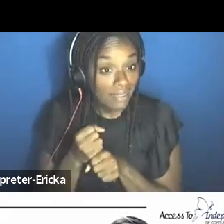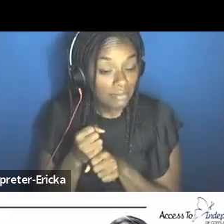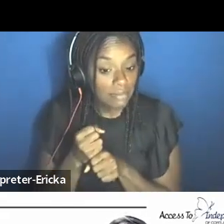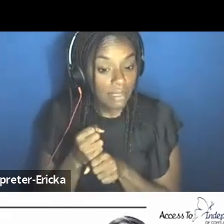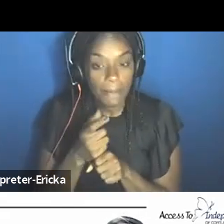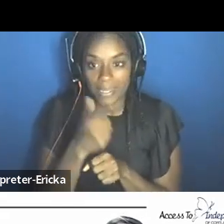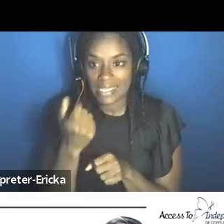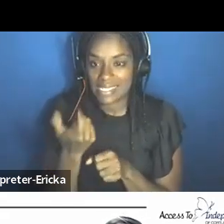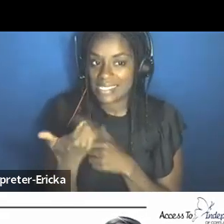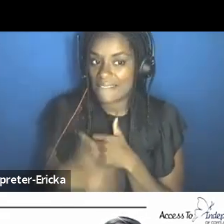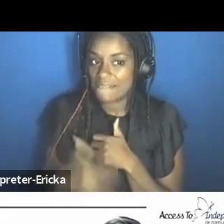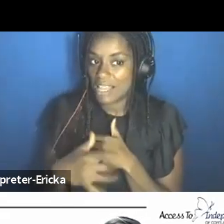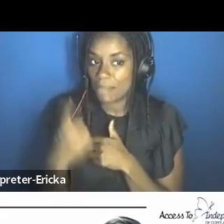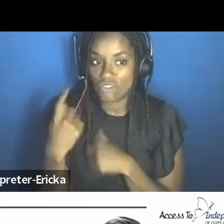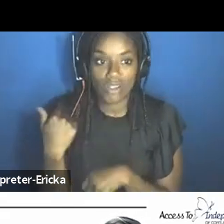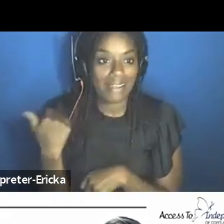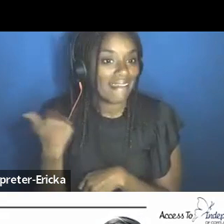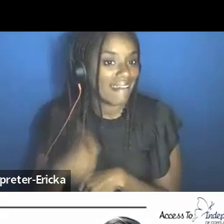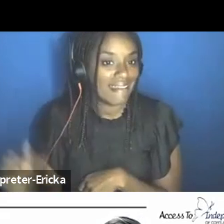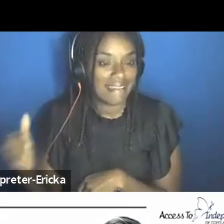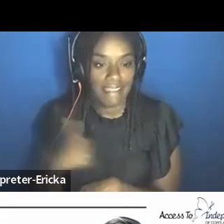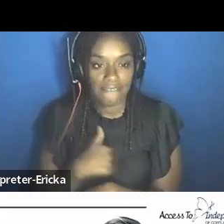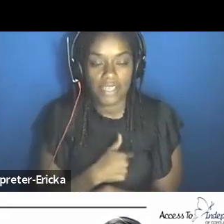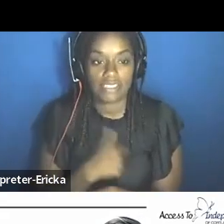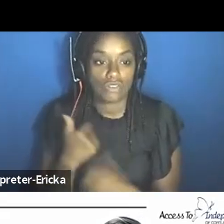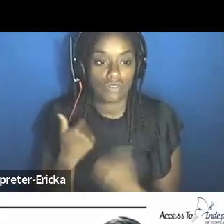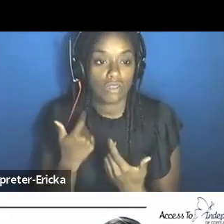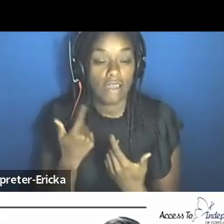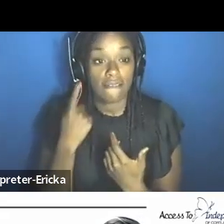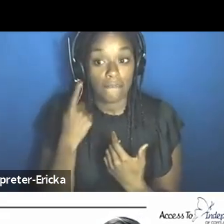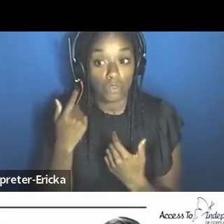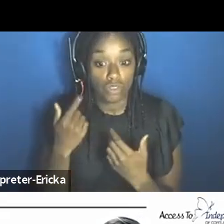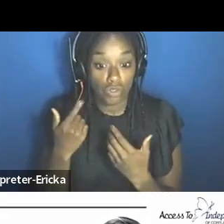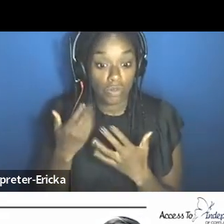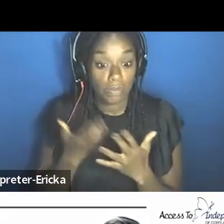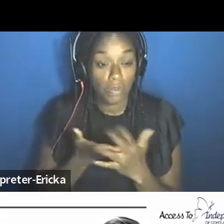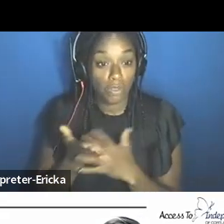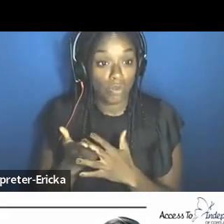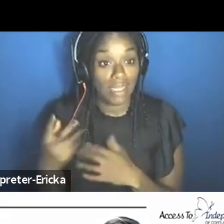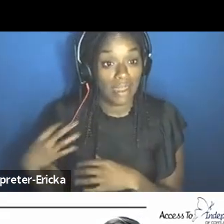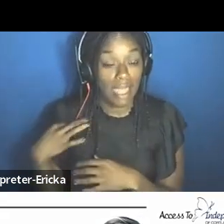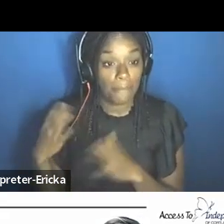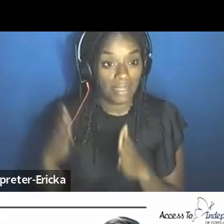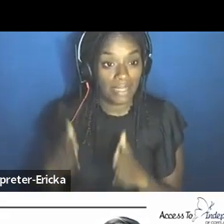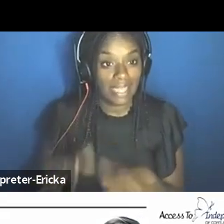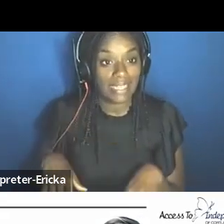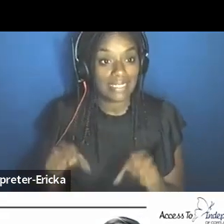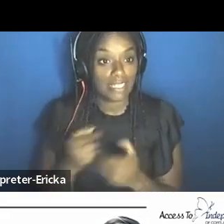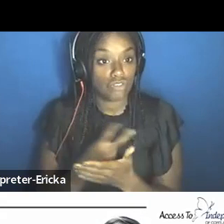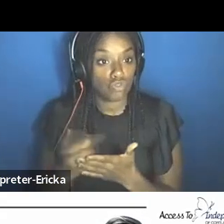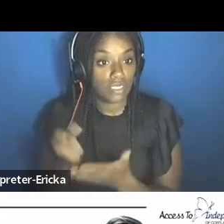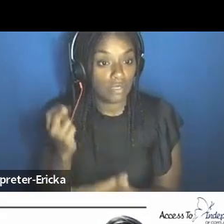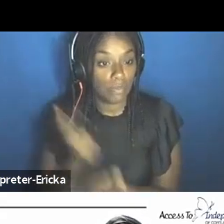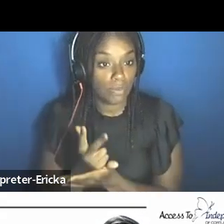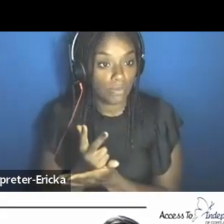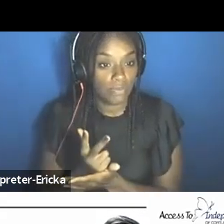available for any of us to put an applicant through. It takes 2 weeks to get approved and sent